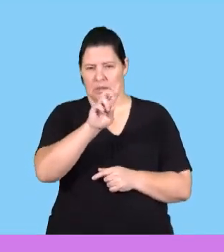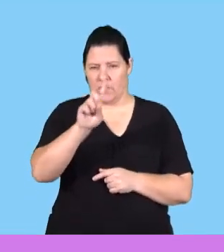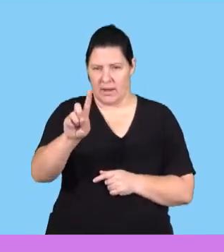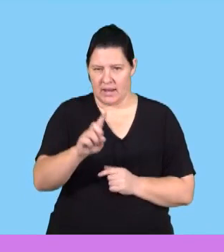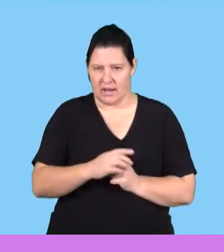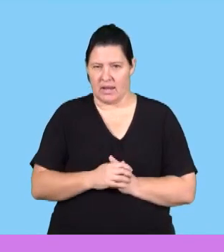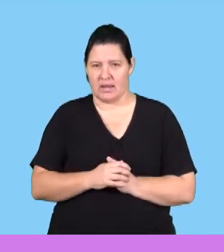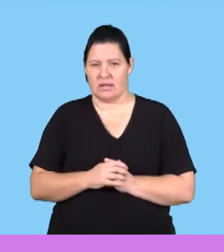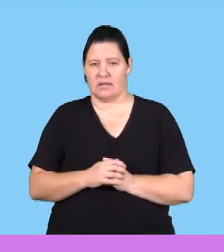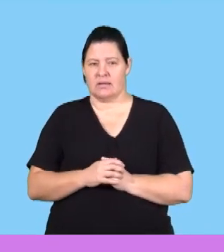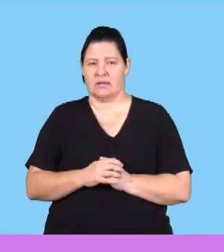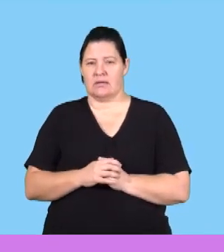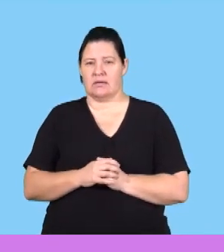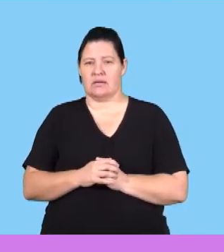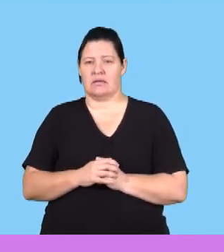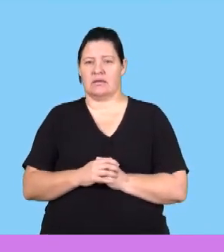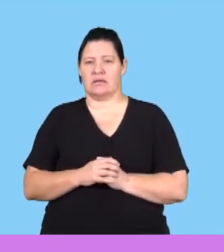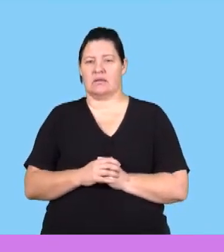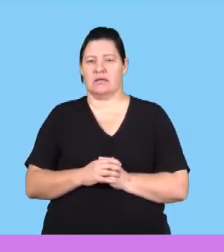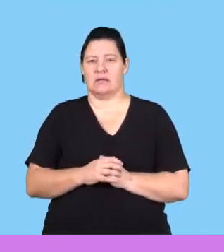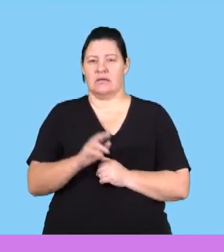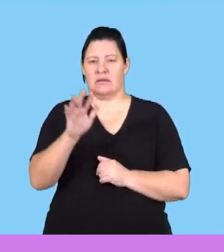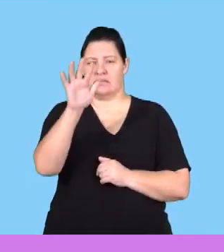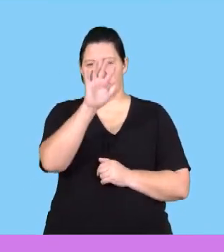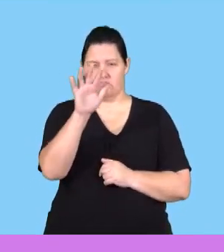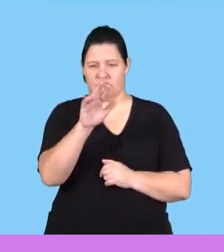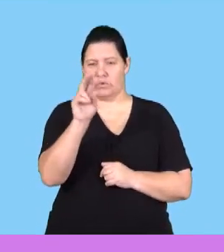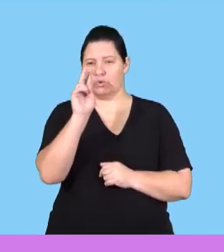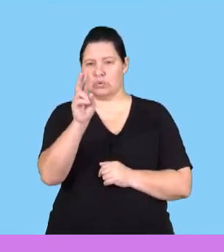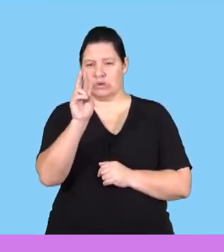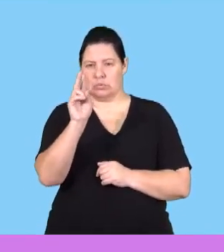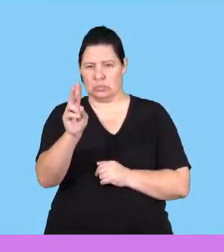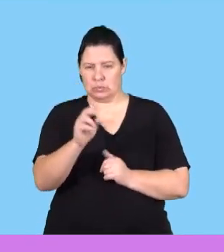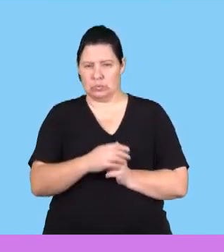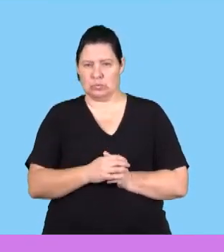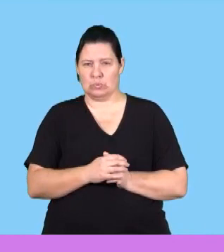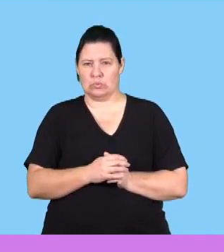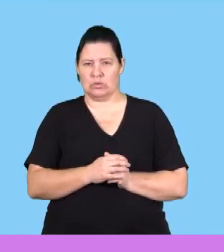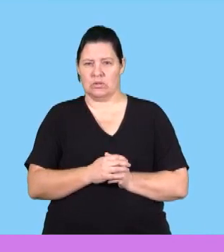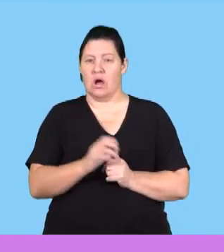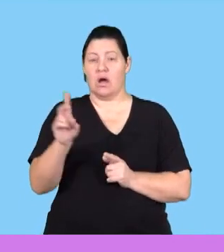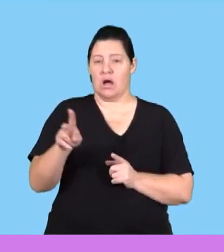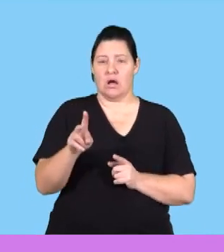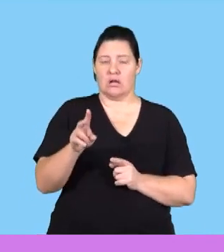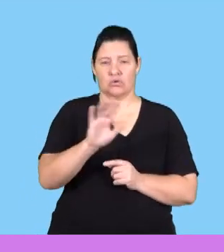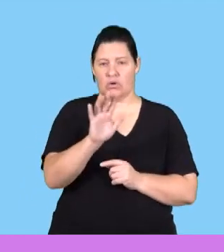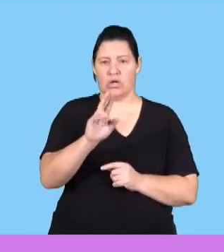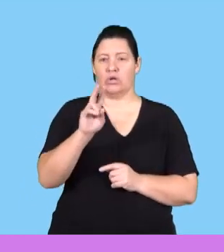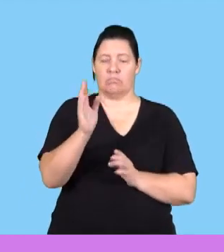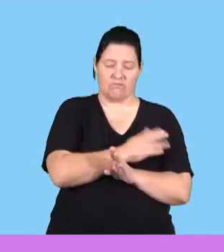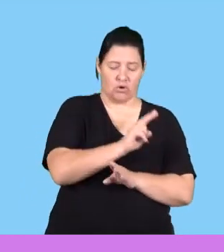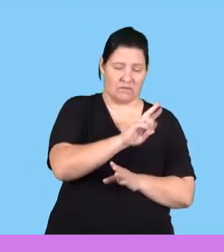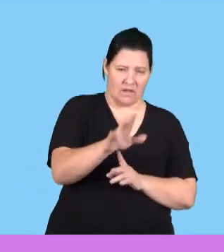a 21. I'm going to list my 21. Okay, thereafter I see a